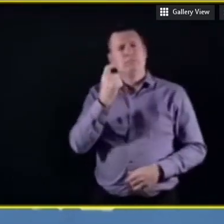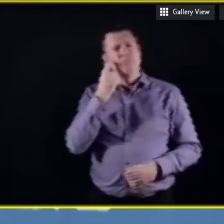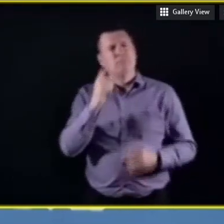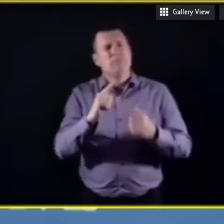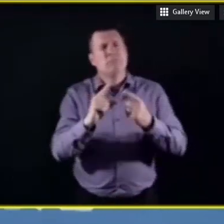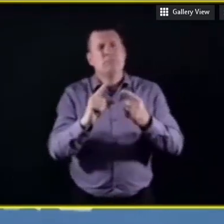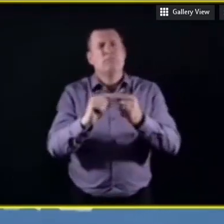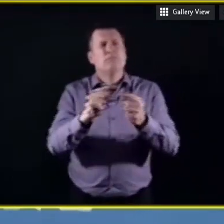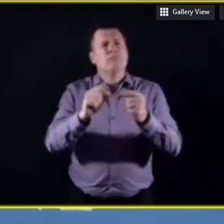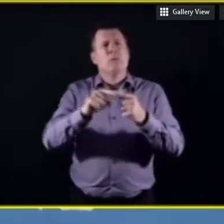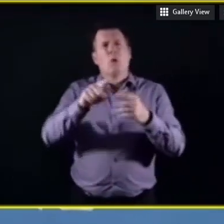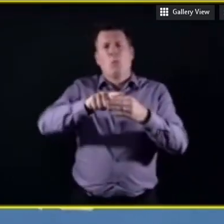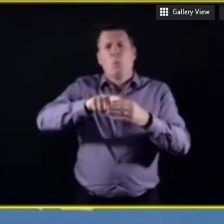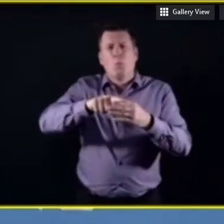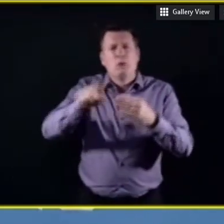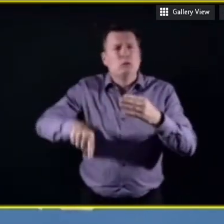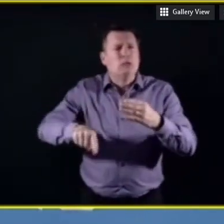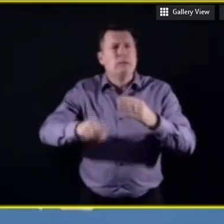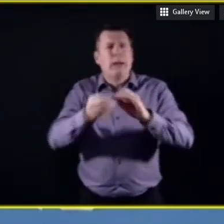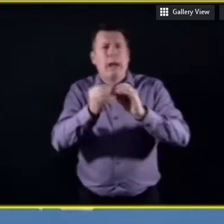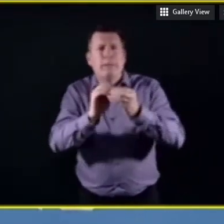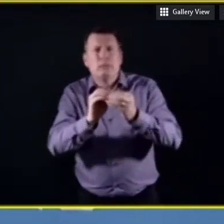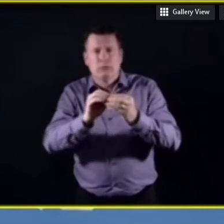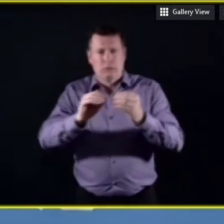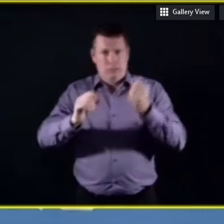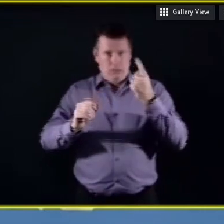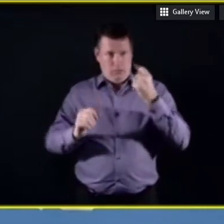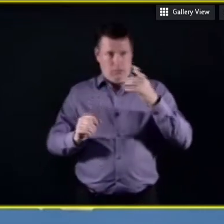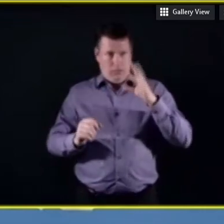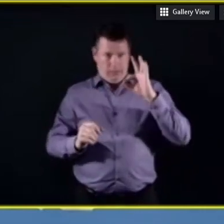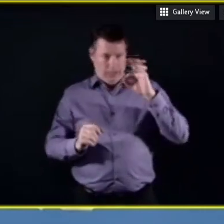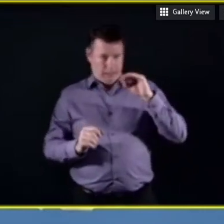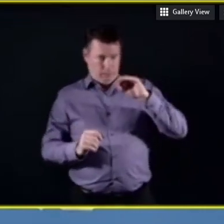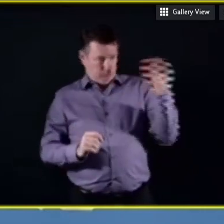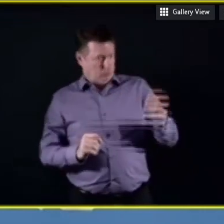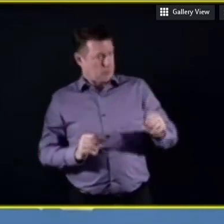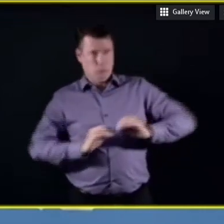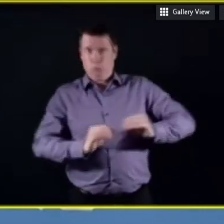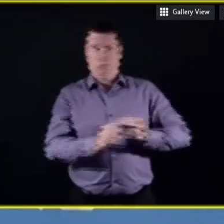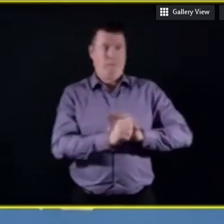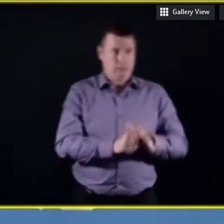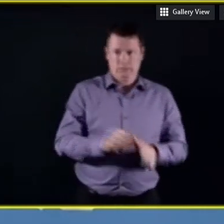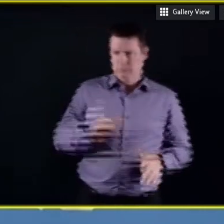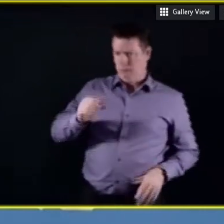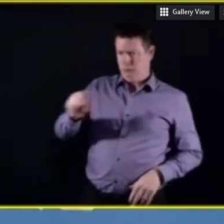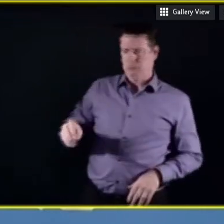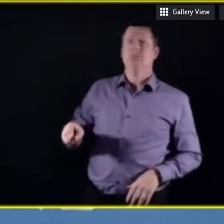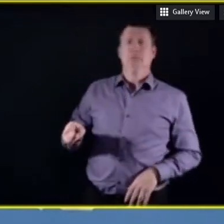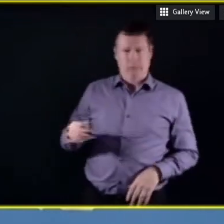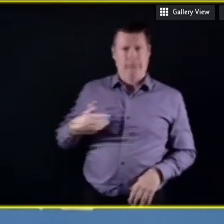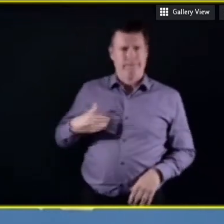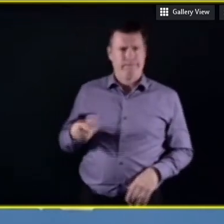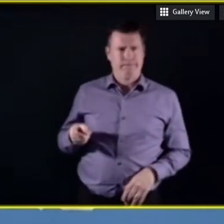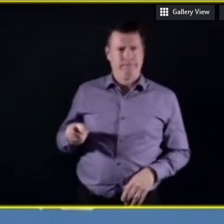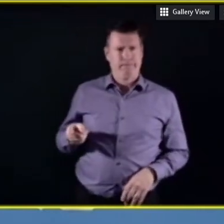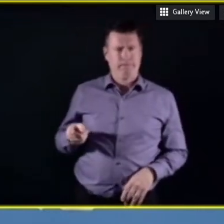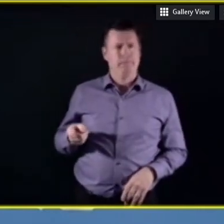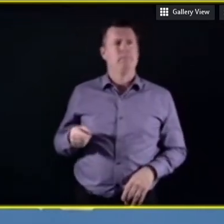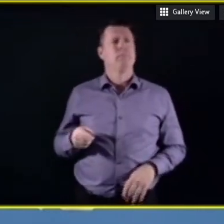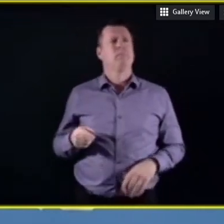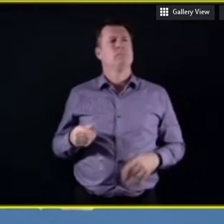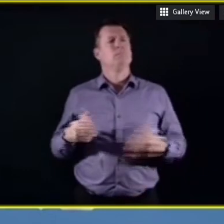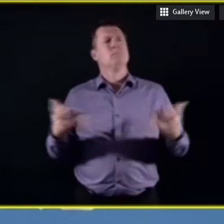should get testing? There are a lot of options now in the community, including your medicine urgent care or your own